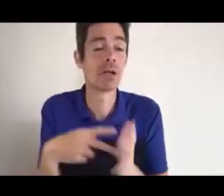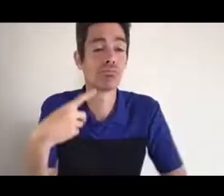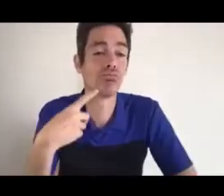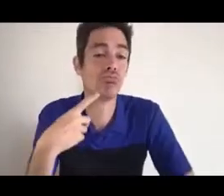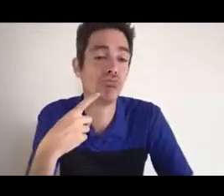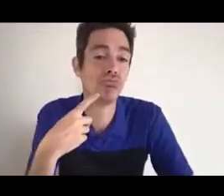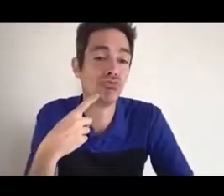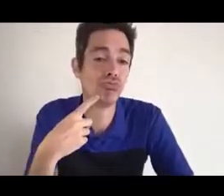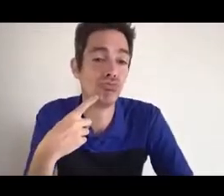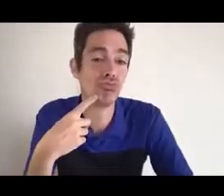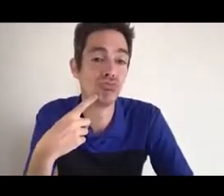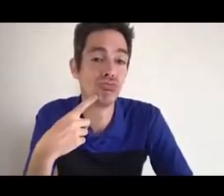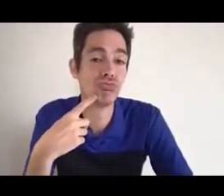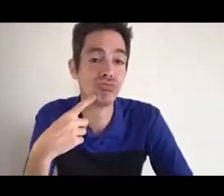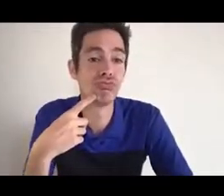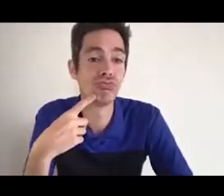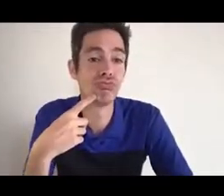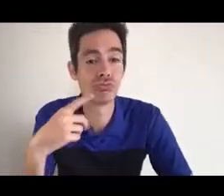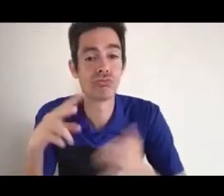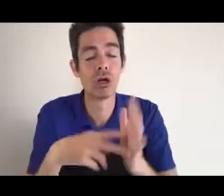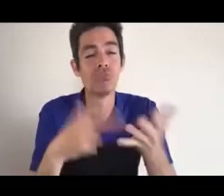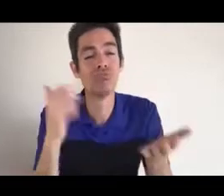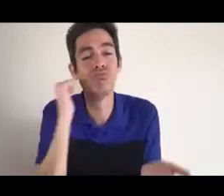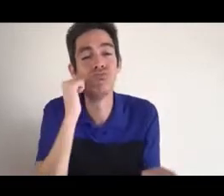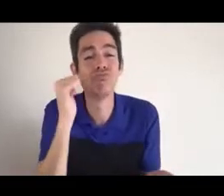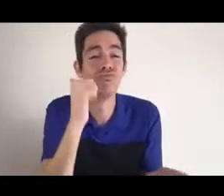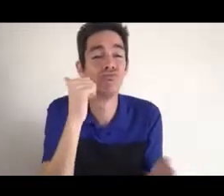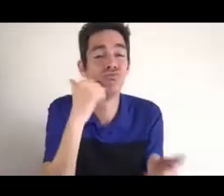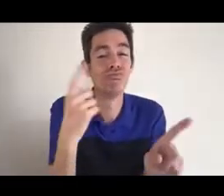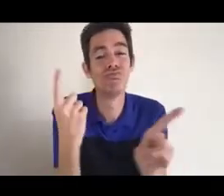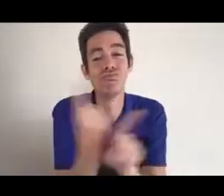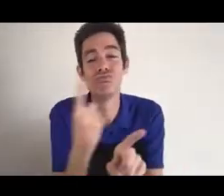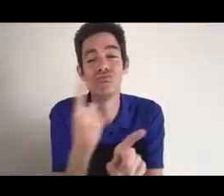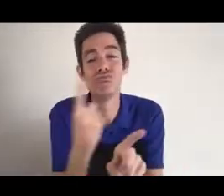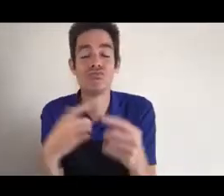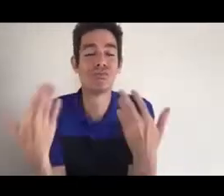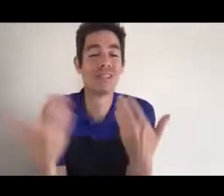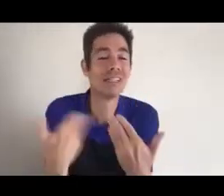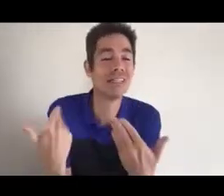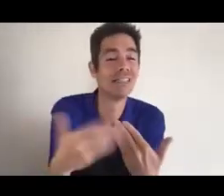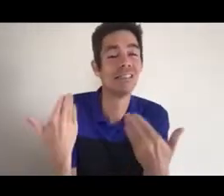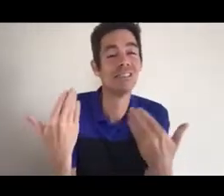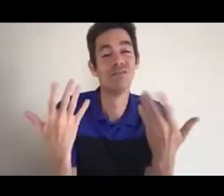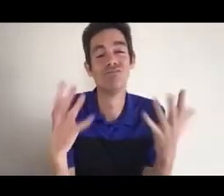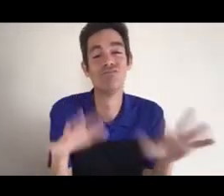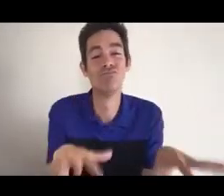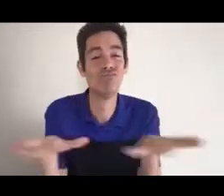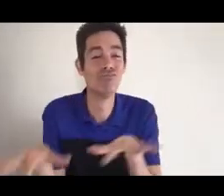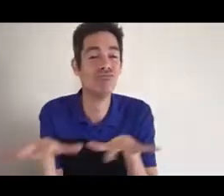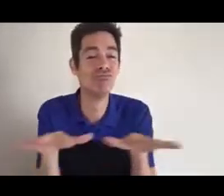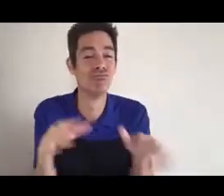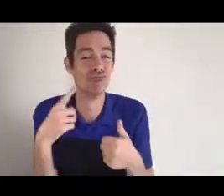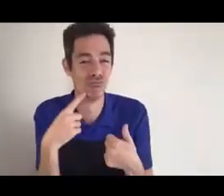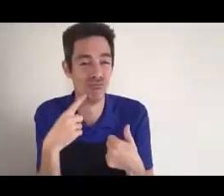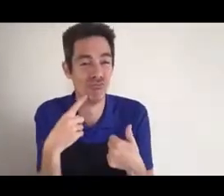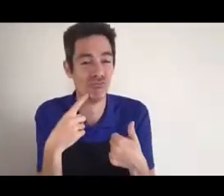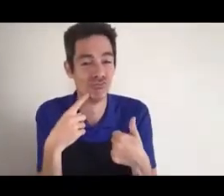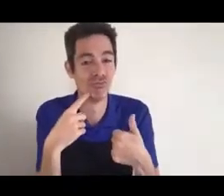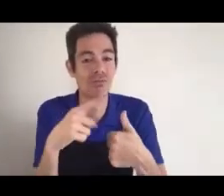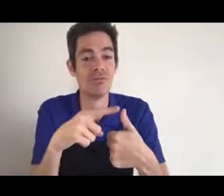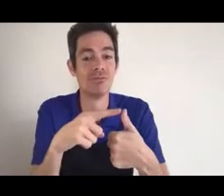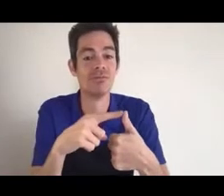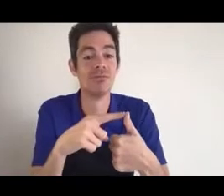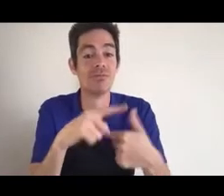using the word is this face, okay? Like, yeah, it's just your everyday,